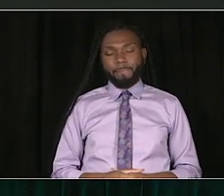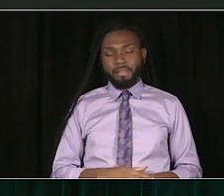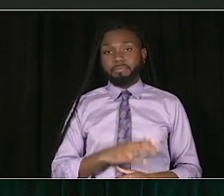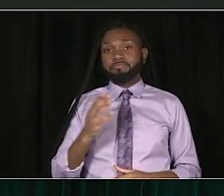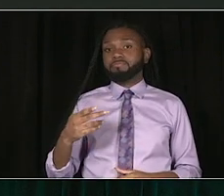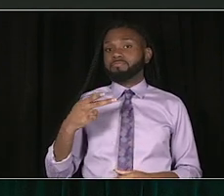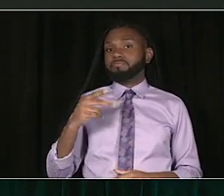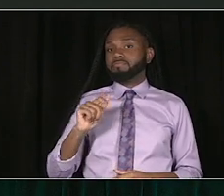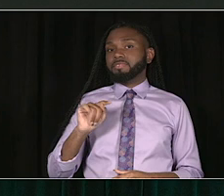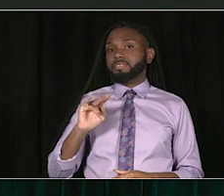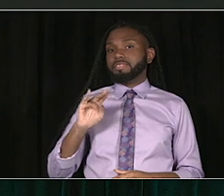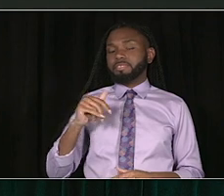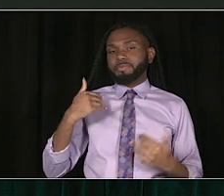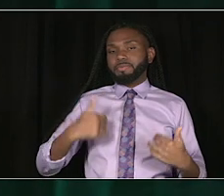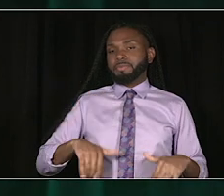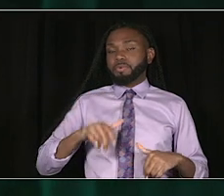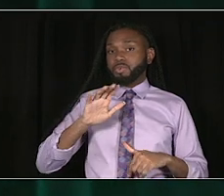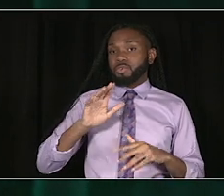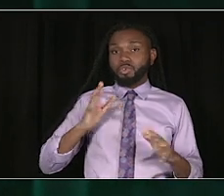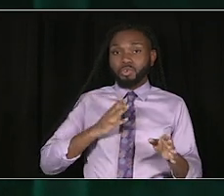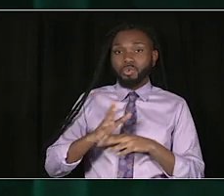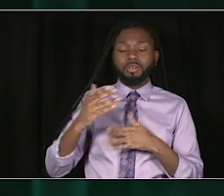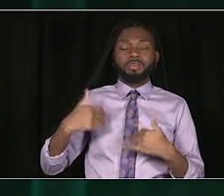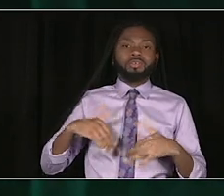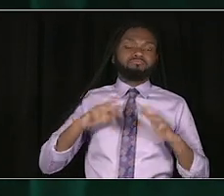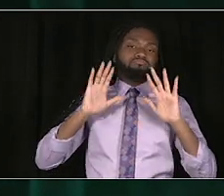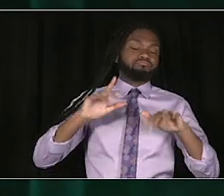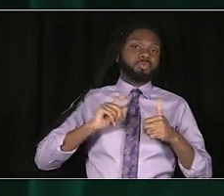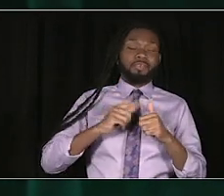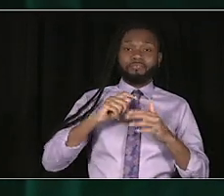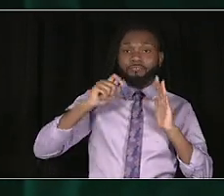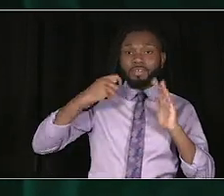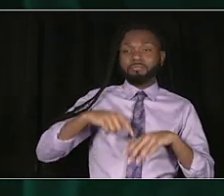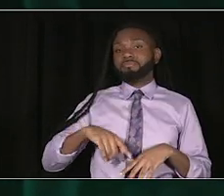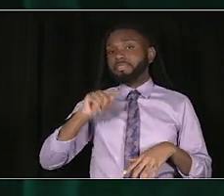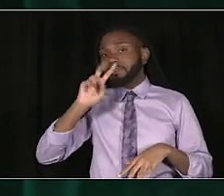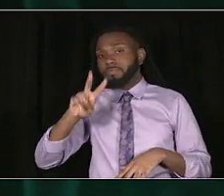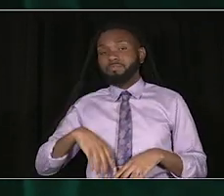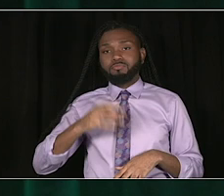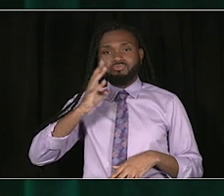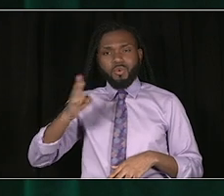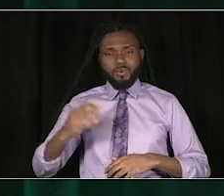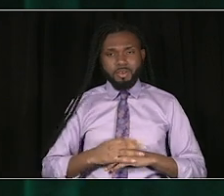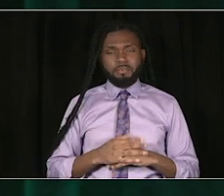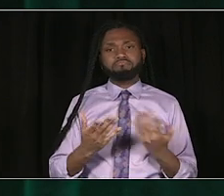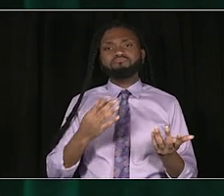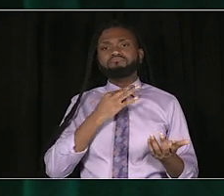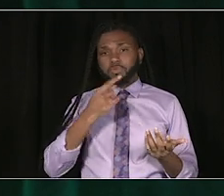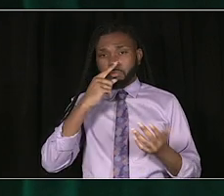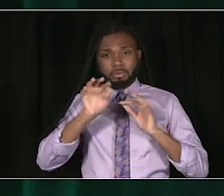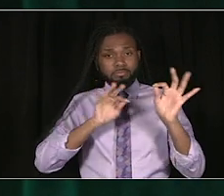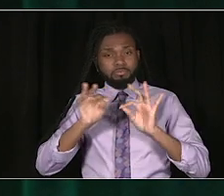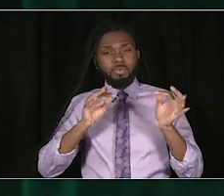Patina, you have an impressive career on film, television, Broadway. Can you talk to people about what it was like